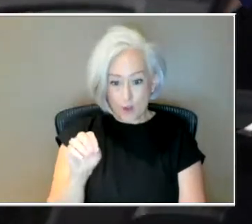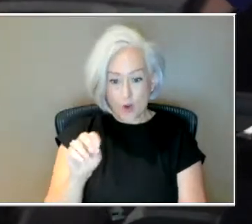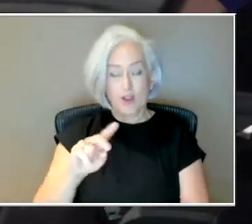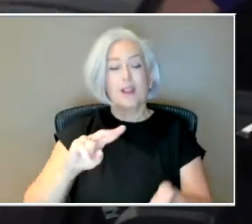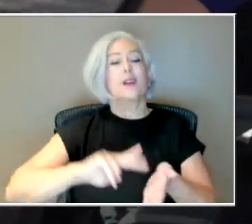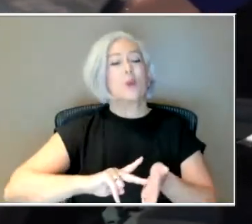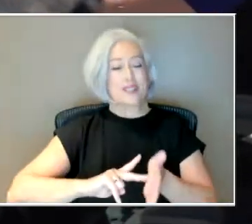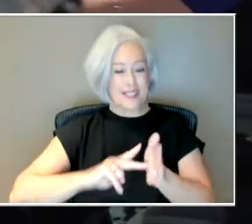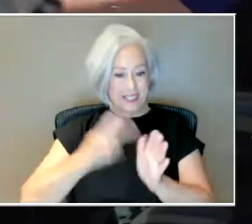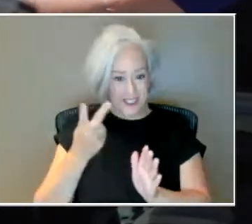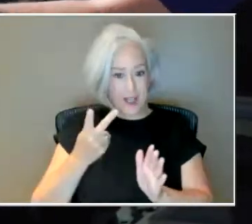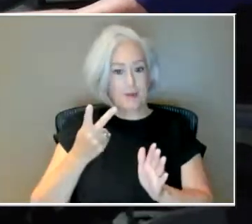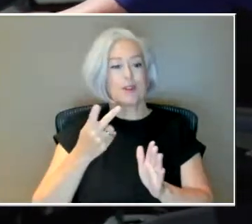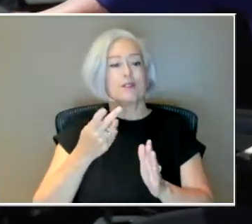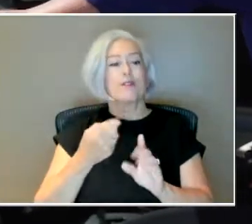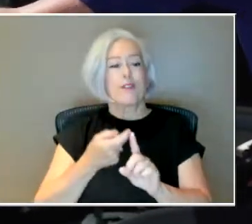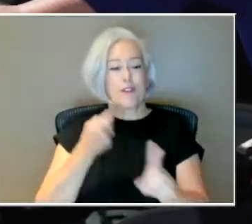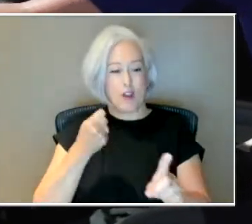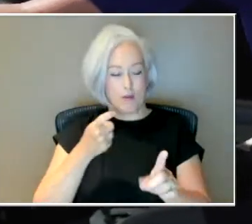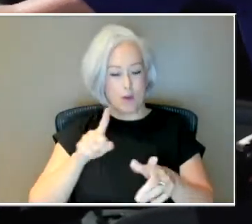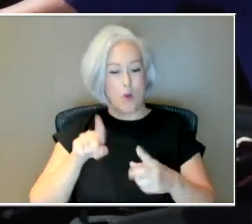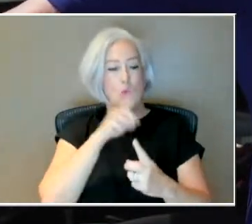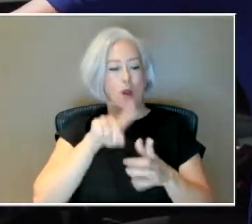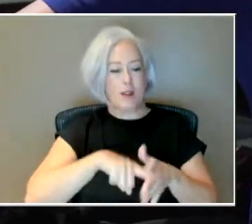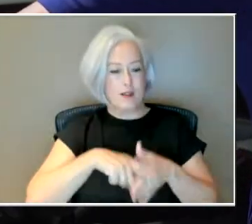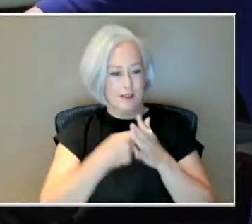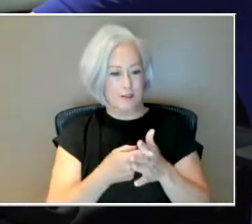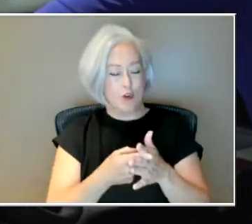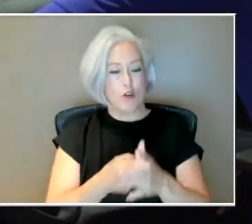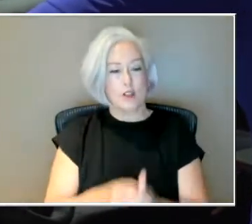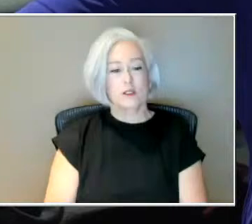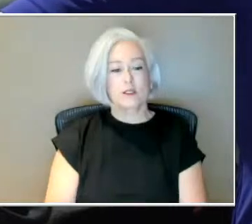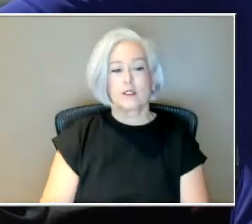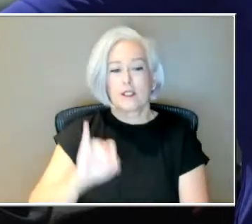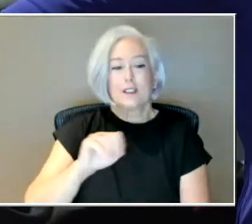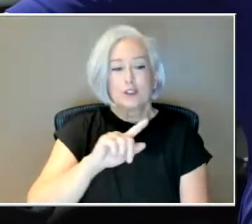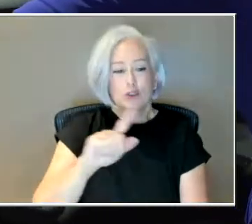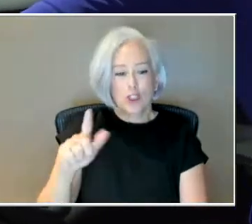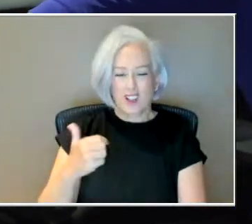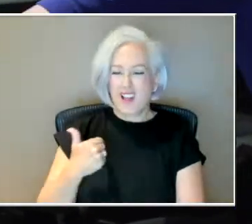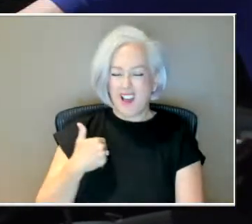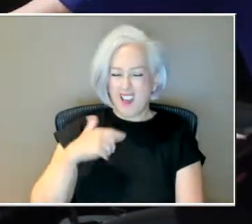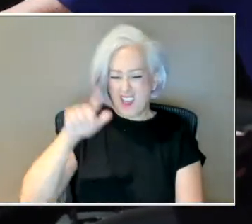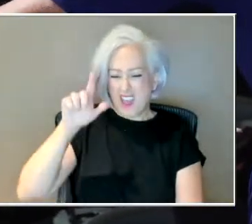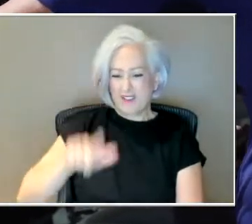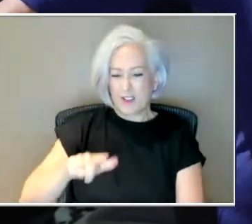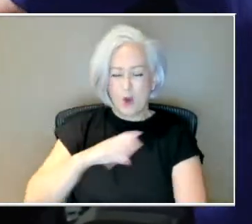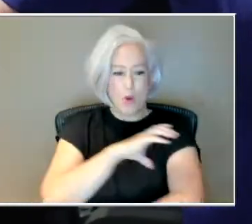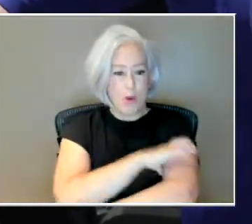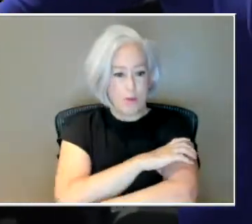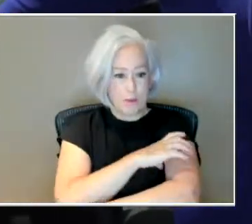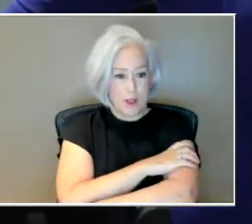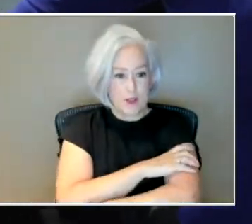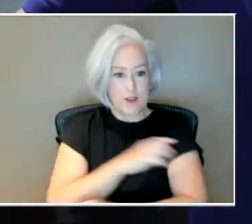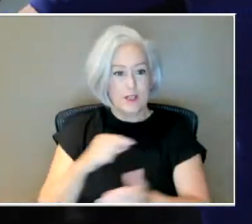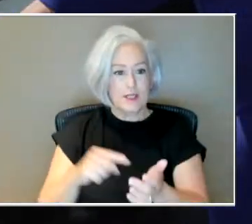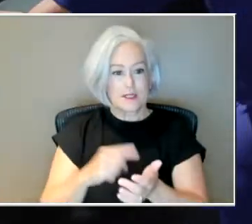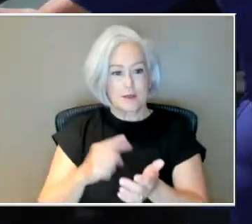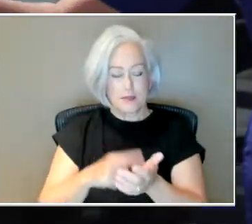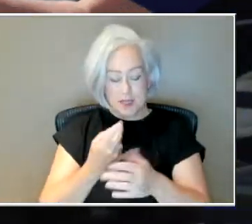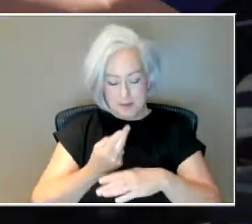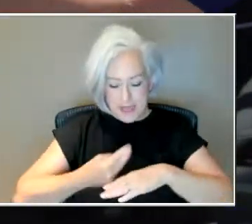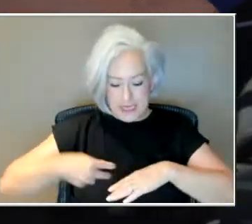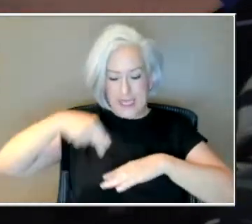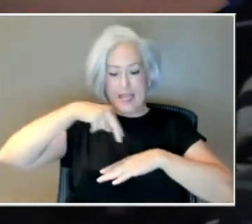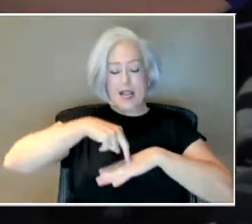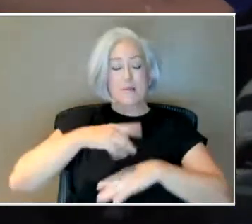experiment. Yeah, and I do have low blood pressure, so sometimes when I get up, I feel dizzy, but this is a different kind of